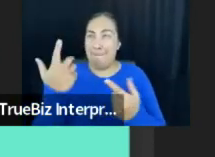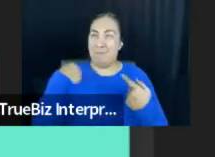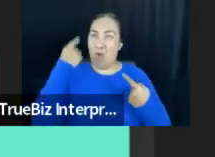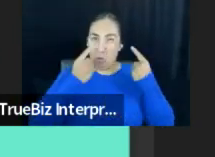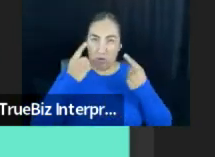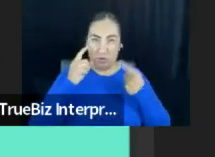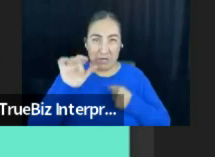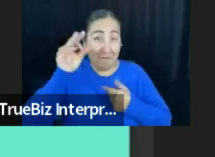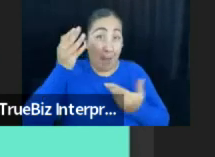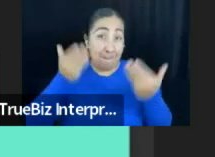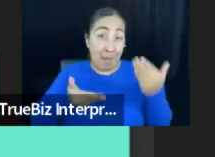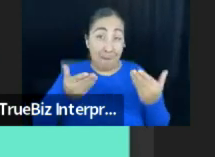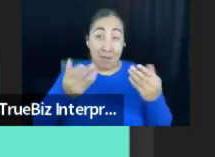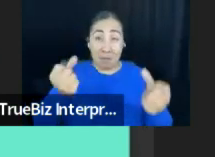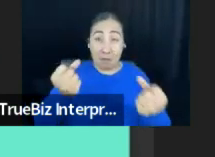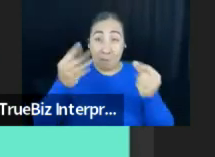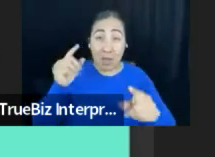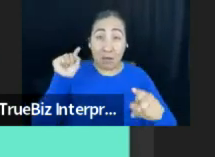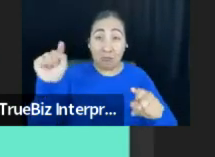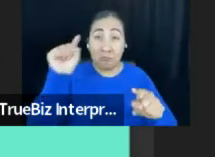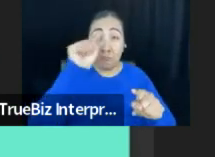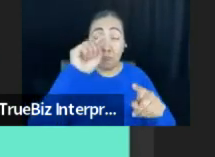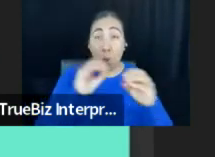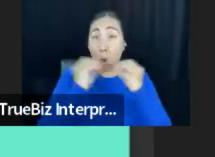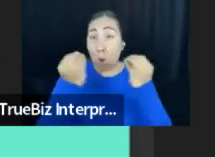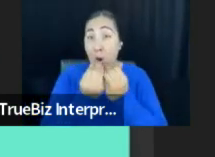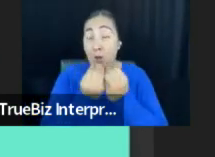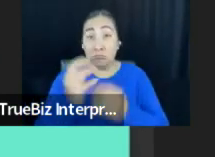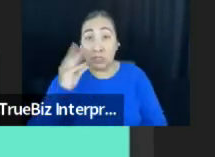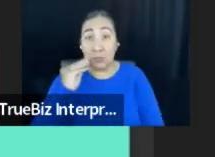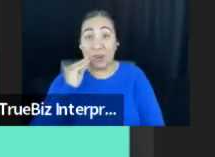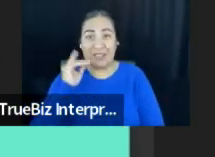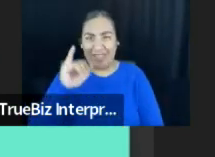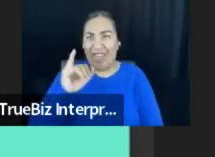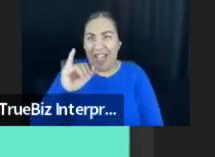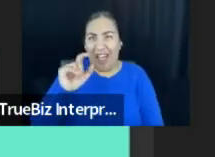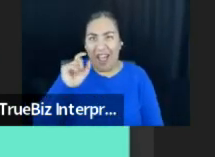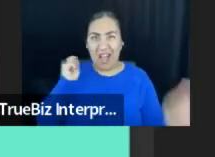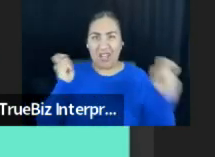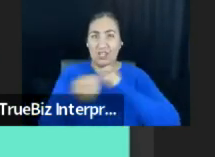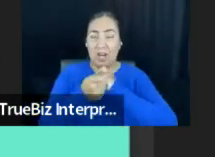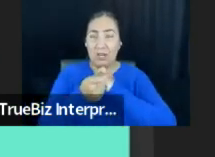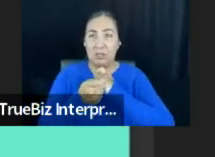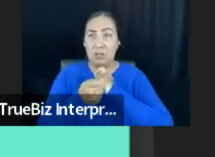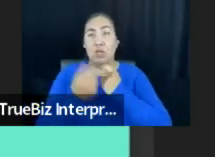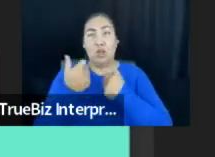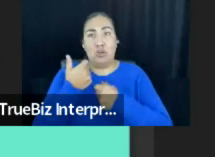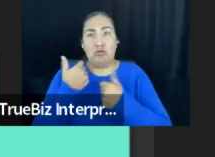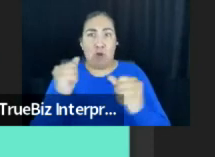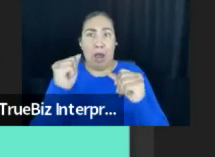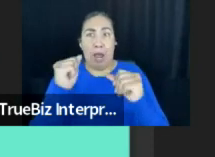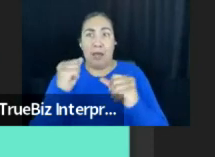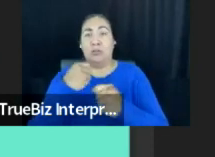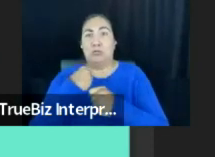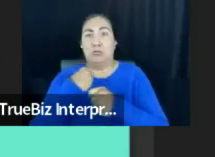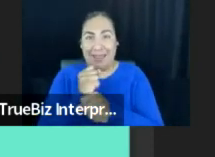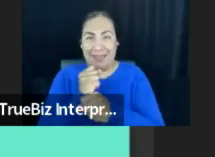might be experiencing that kind of overall change that creates space for things to be